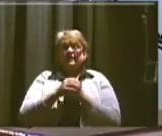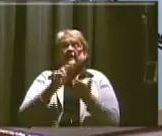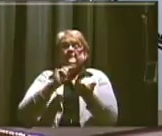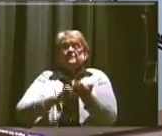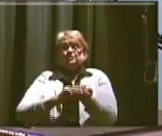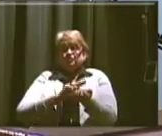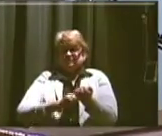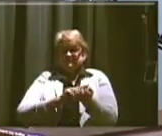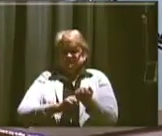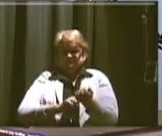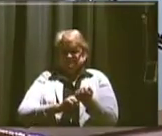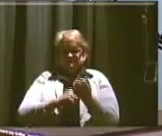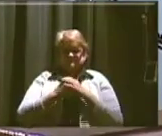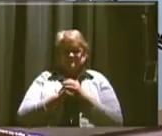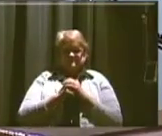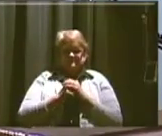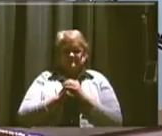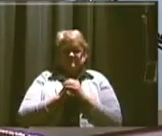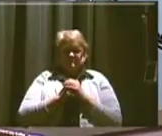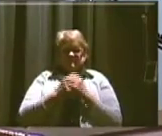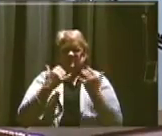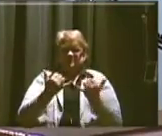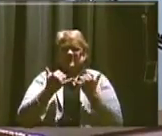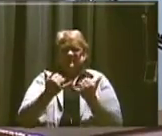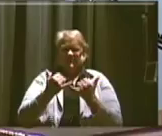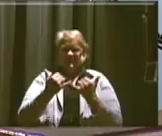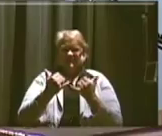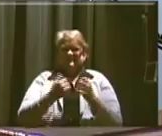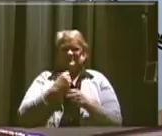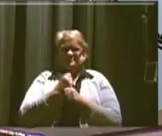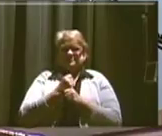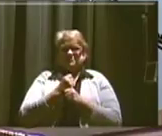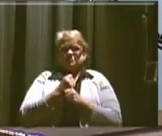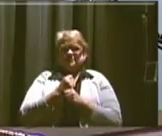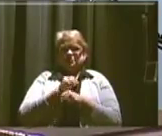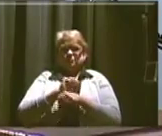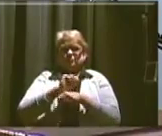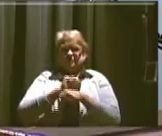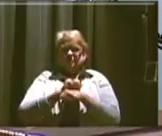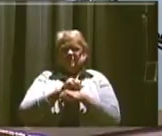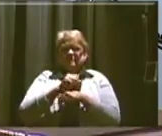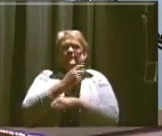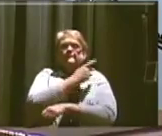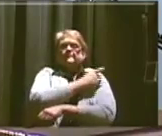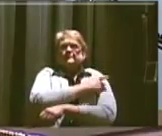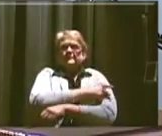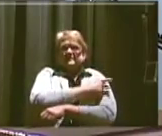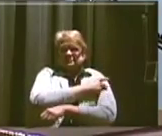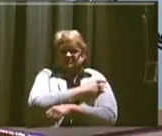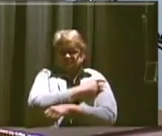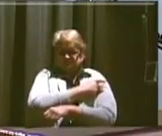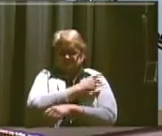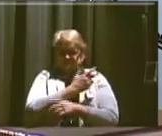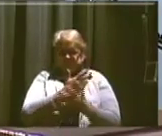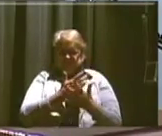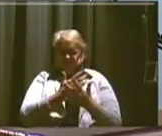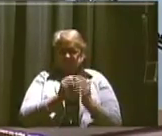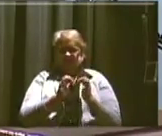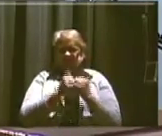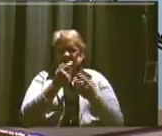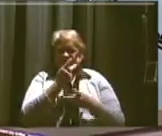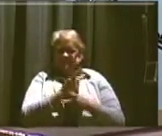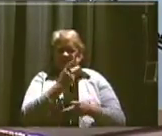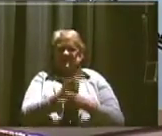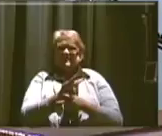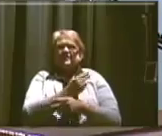nursing magnet. And currently this year in the nursing class, we are working on patients. We are working on how to take care of